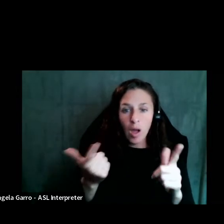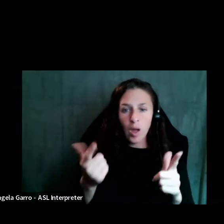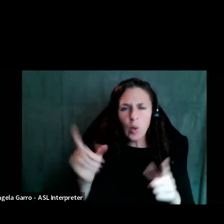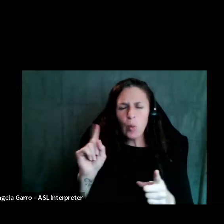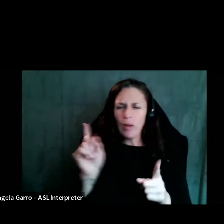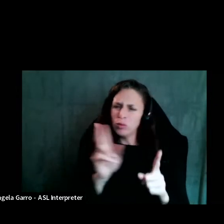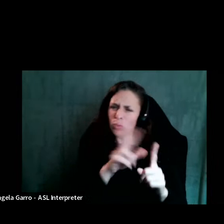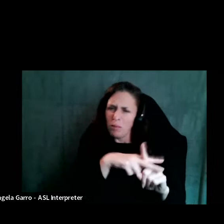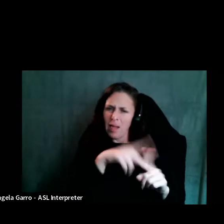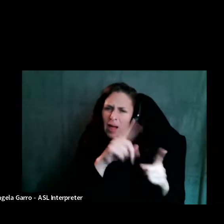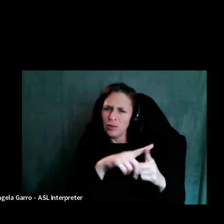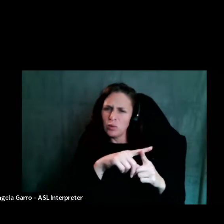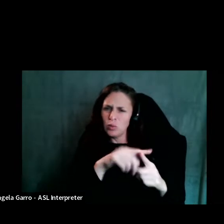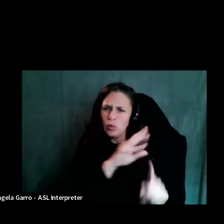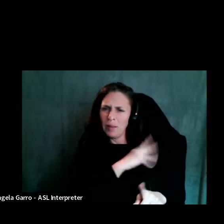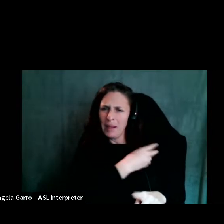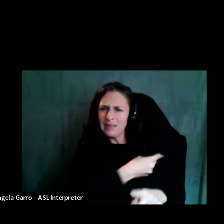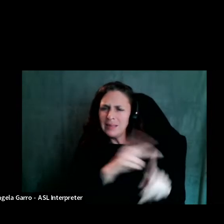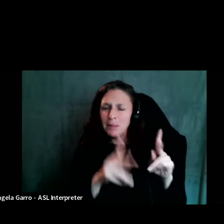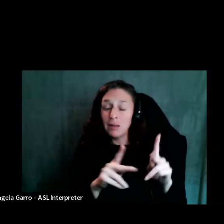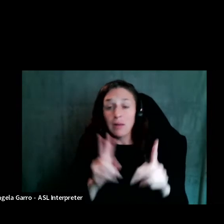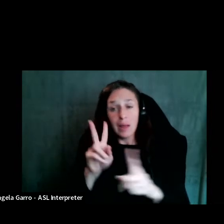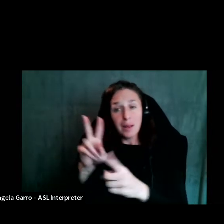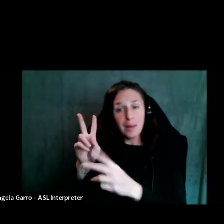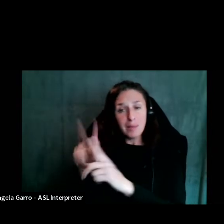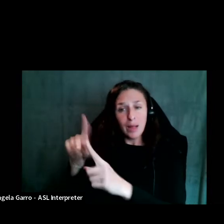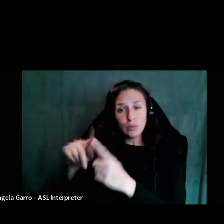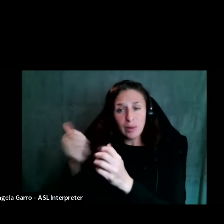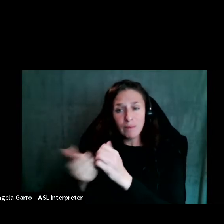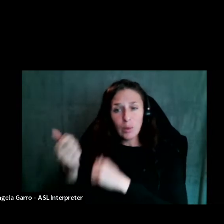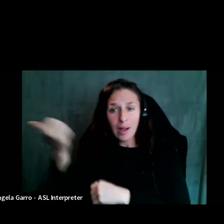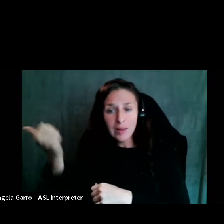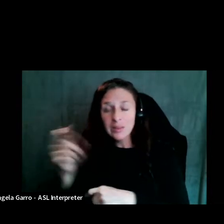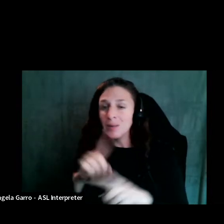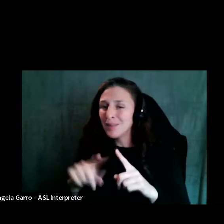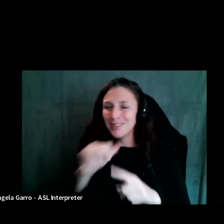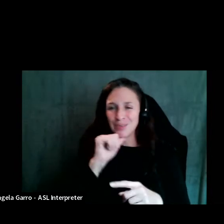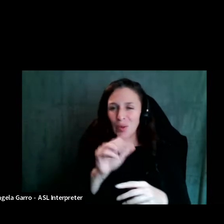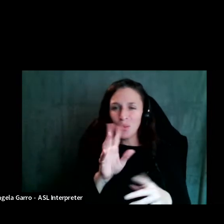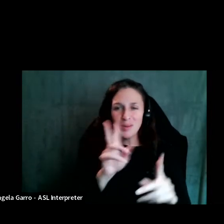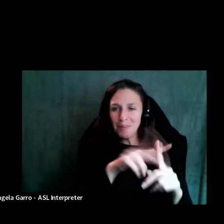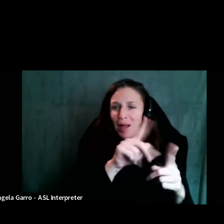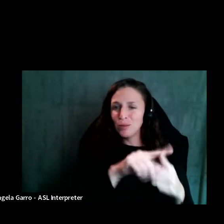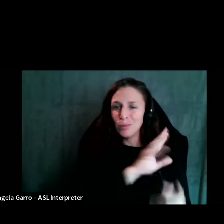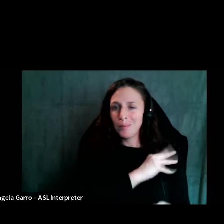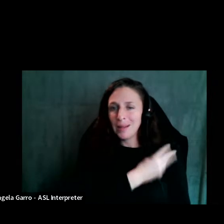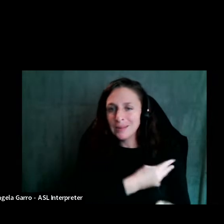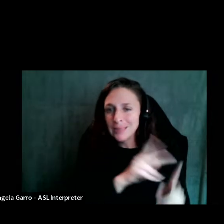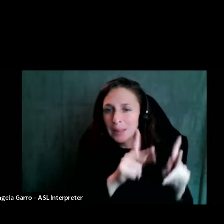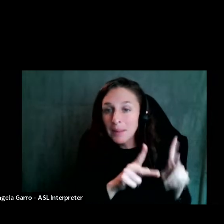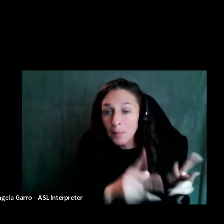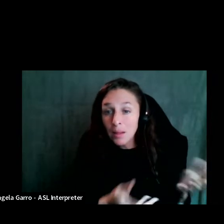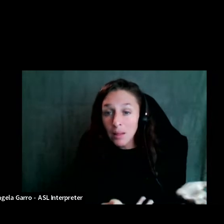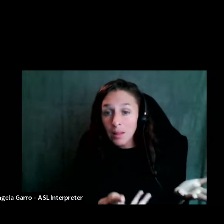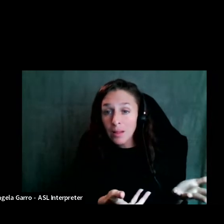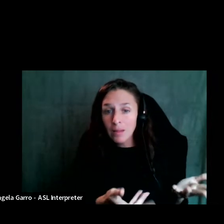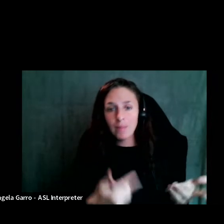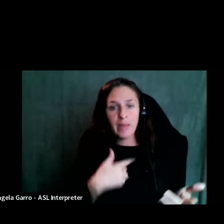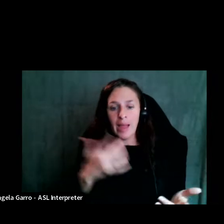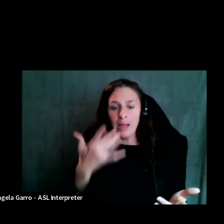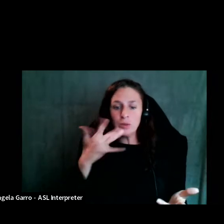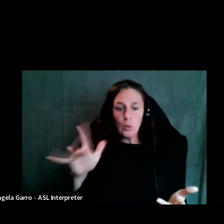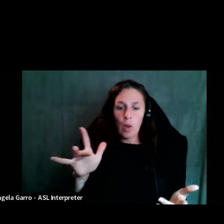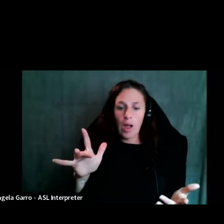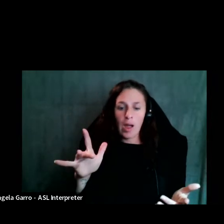It applies to everybody else, but it does not apply to the Palestinian people. And I don't want to make this